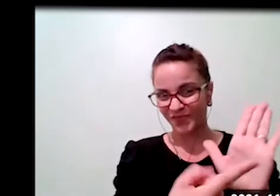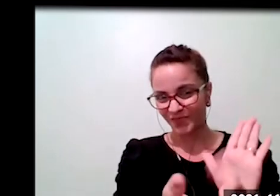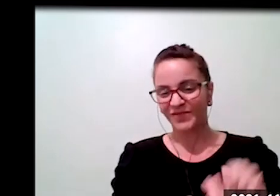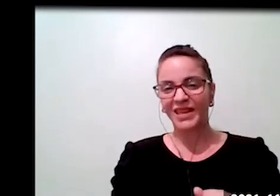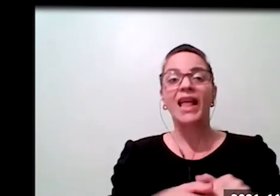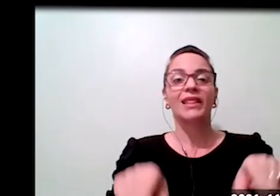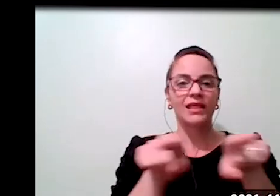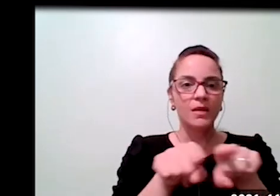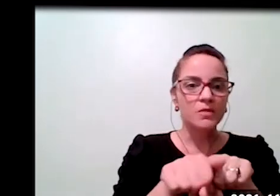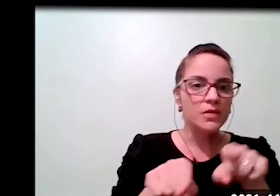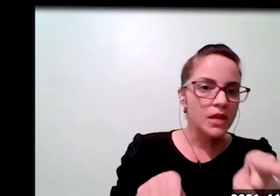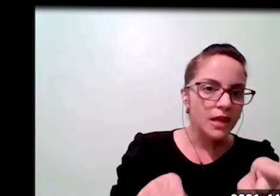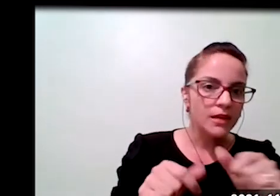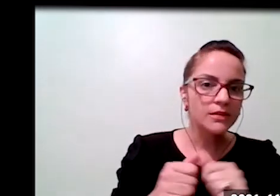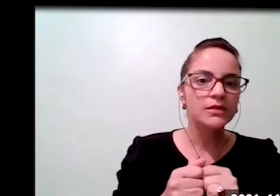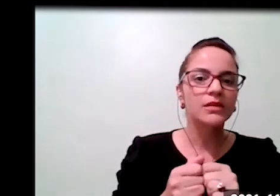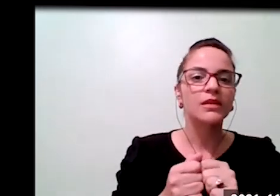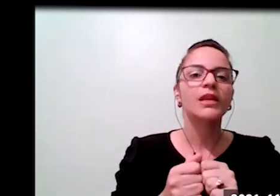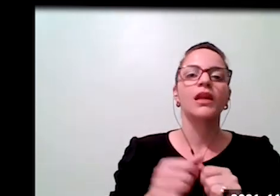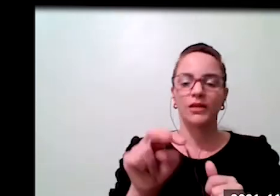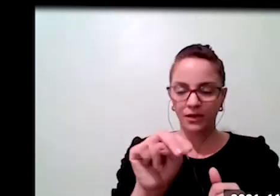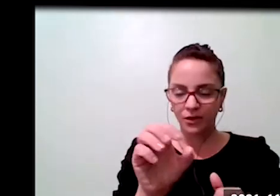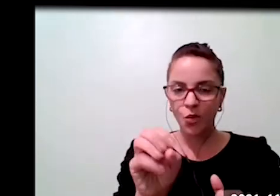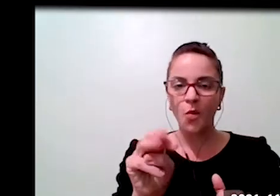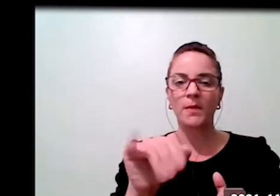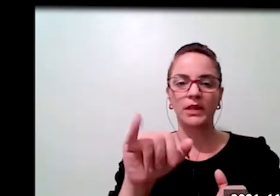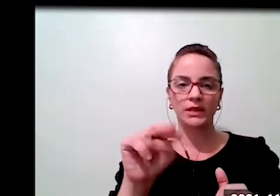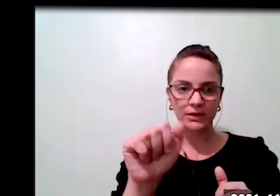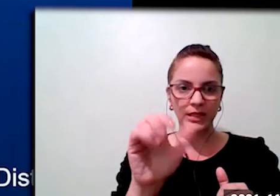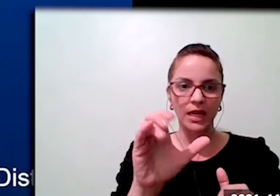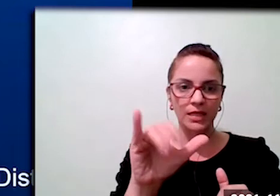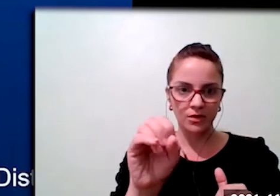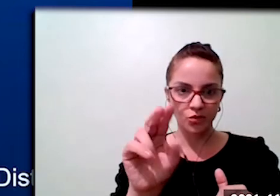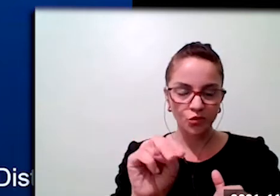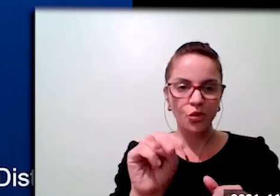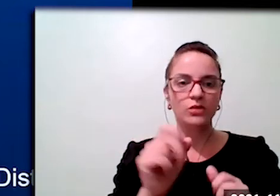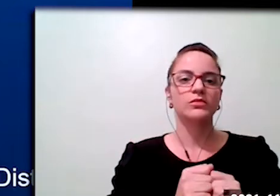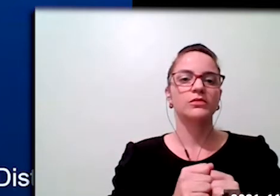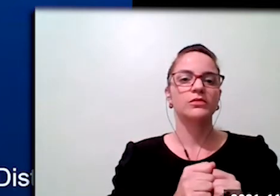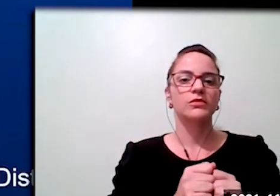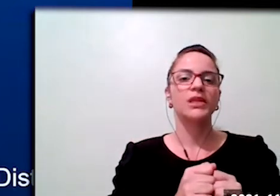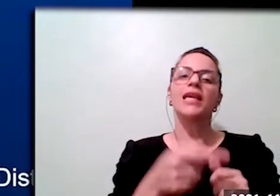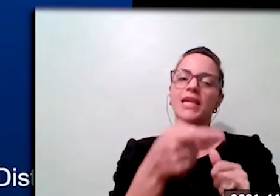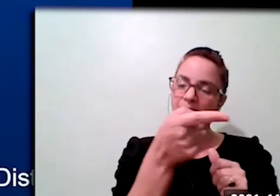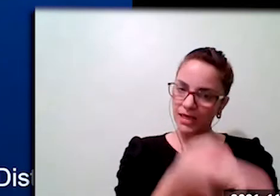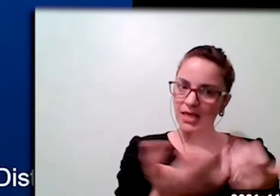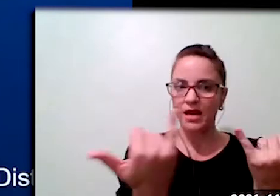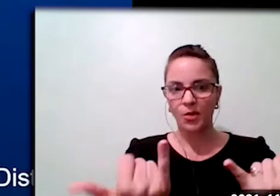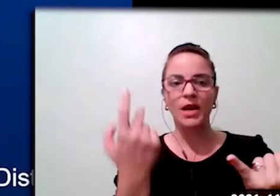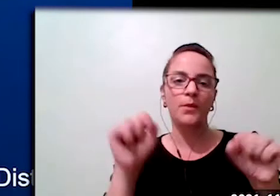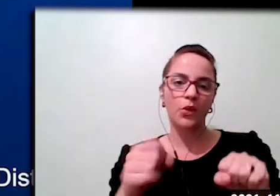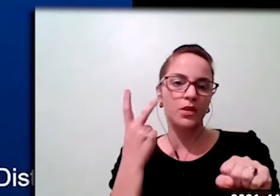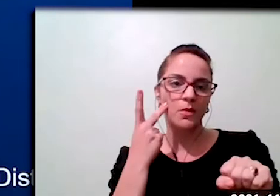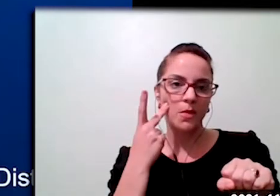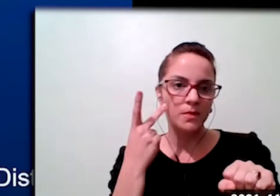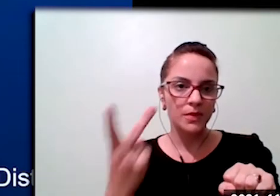is the nomination. It was also accepted by the National Register of Historic Places. And by means of